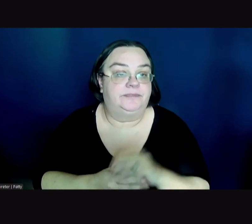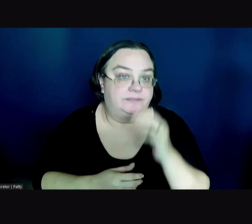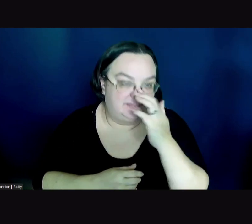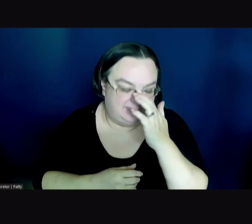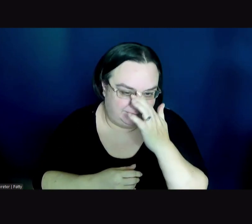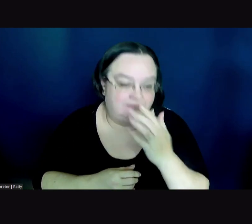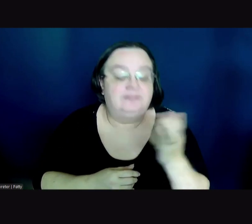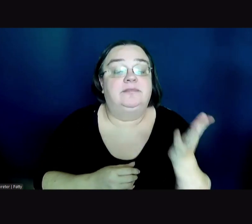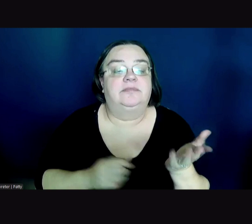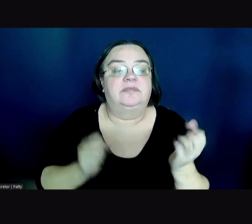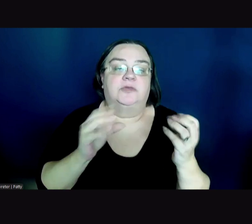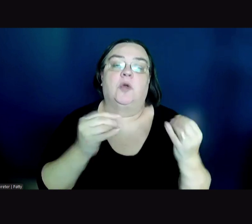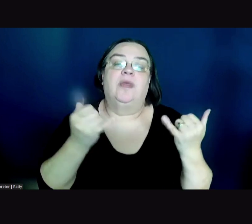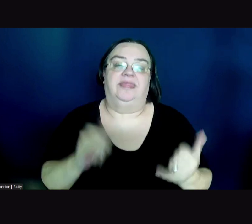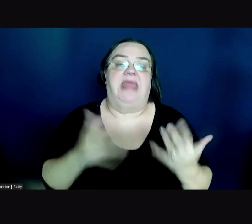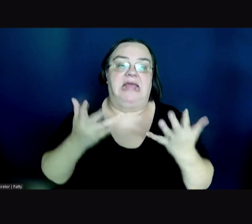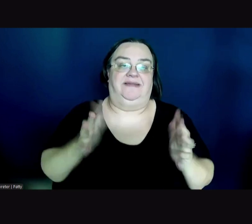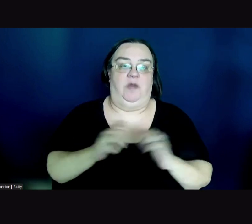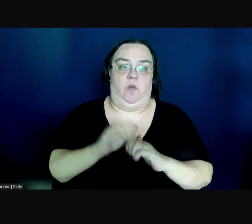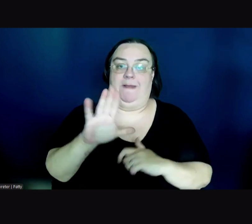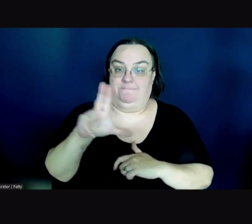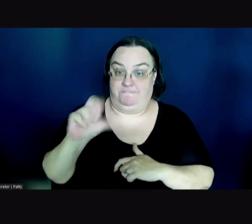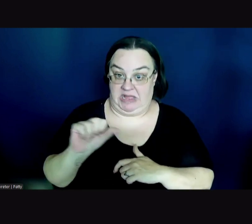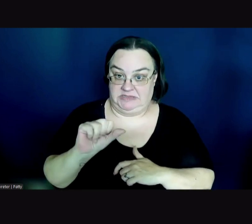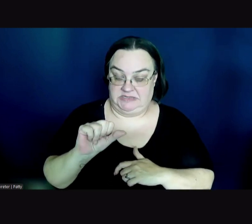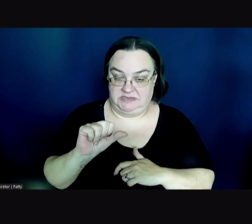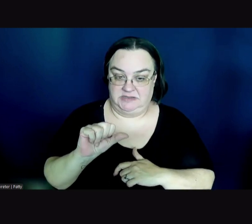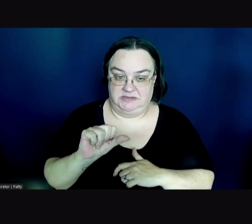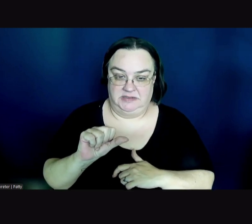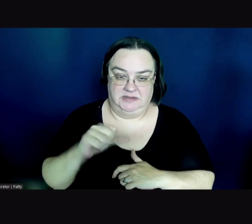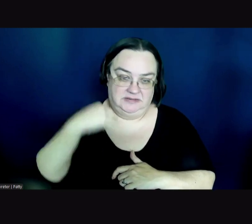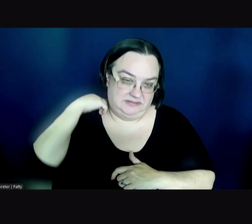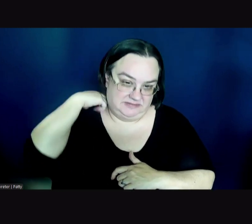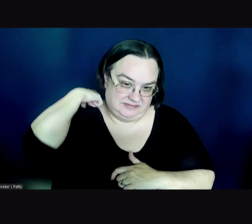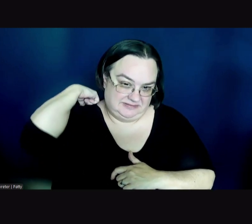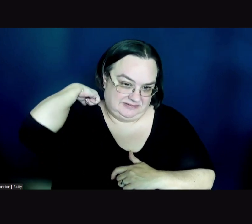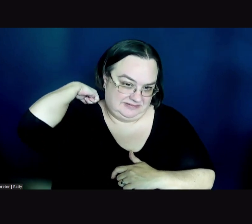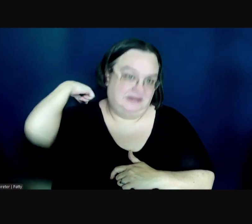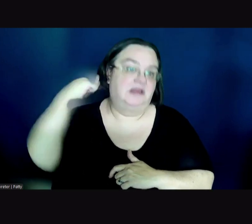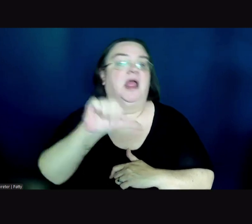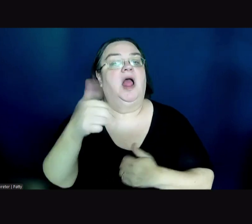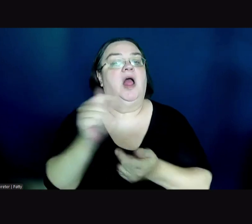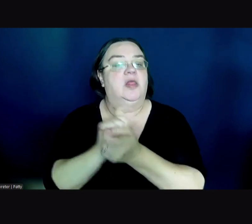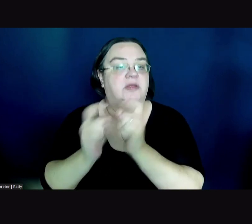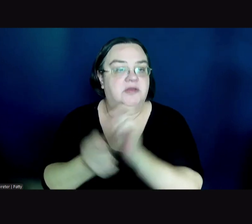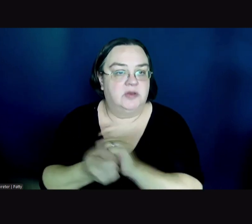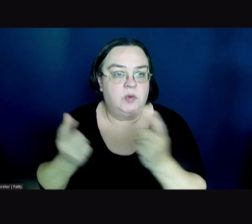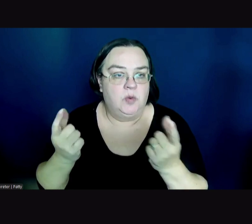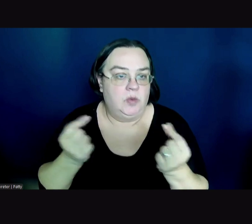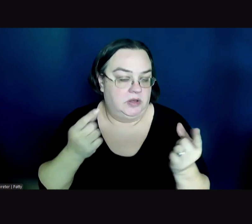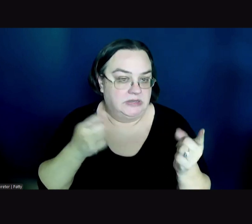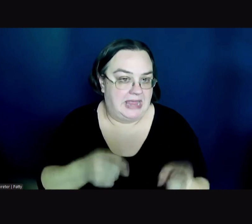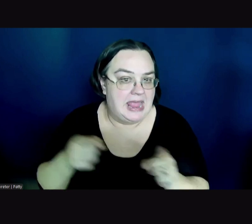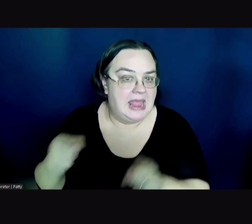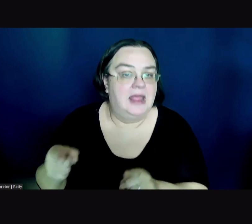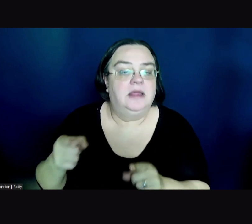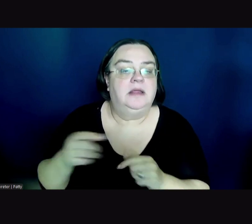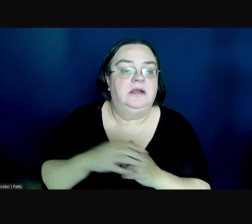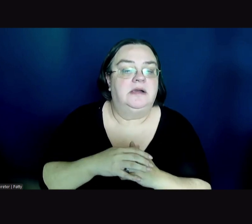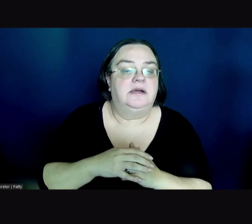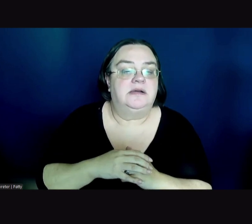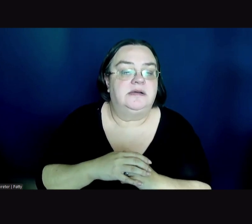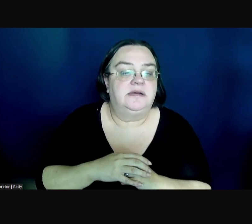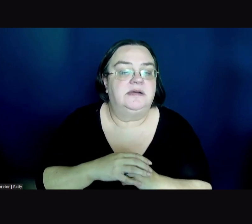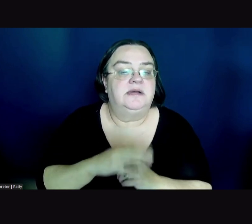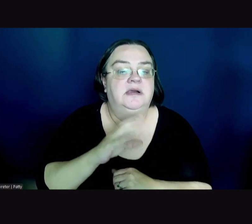So that's it on the bus network redesign. Other changes that our board has approved coming up are more focused on the